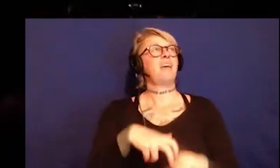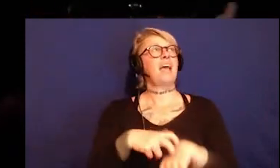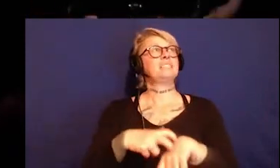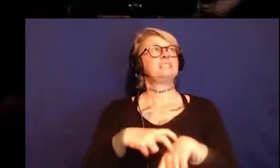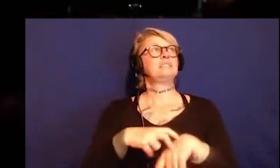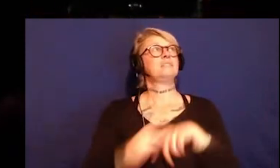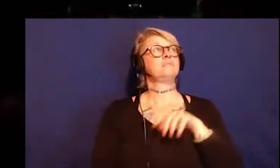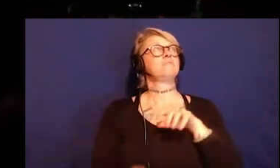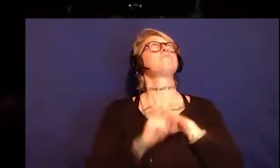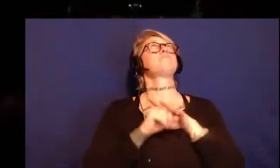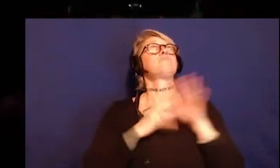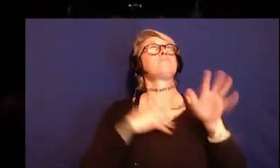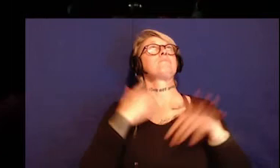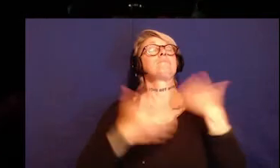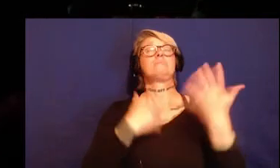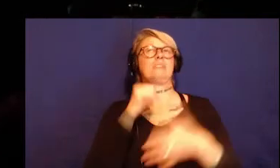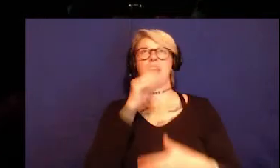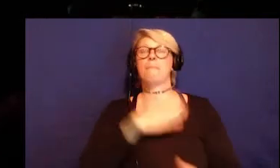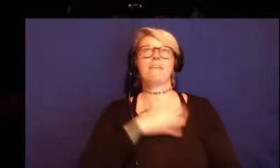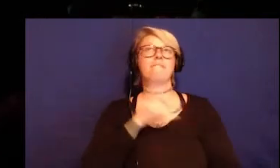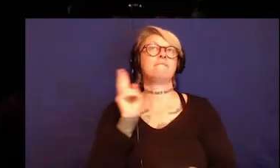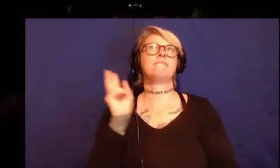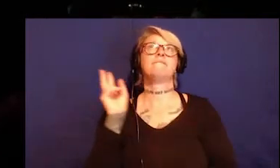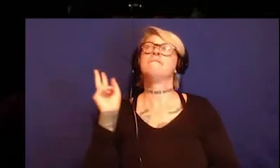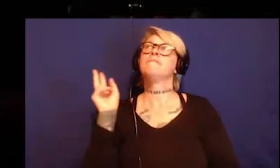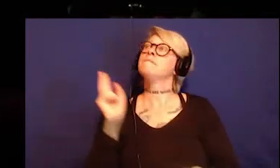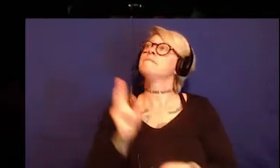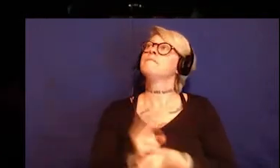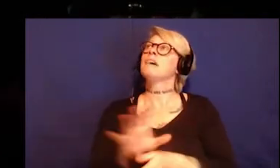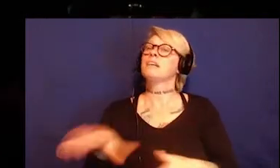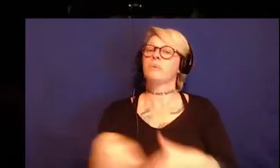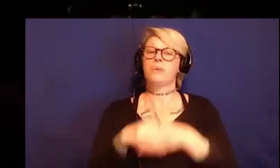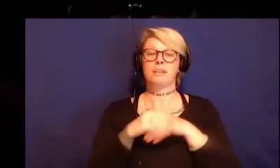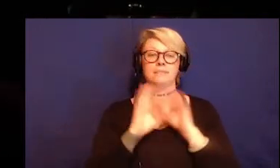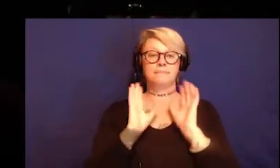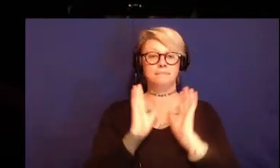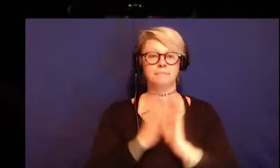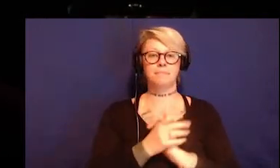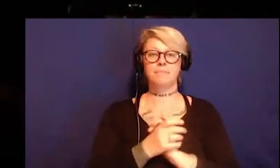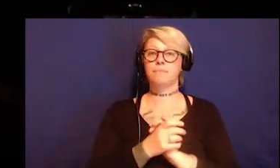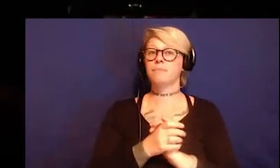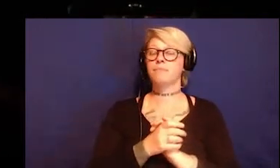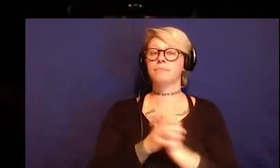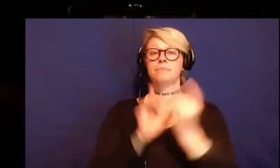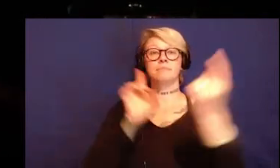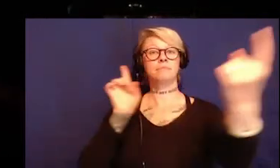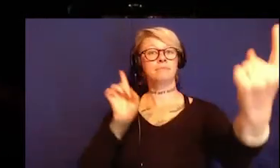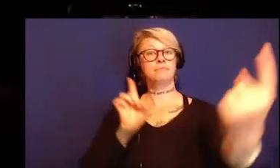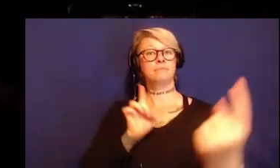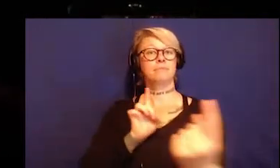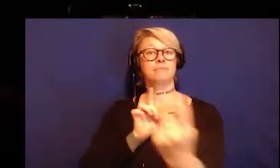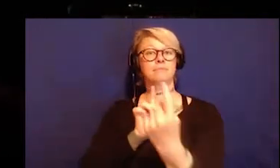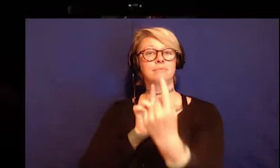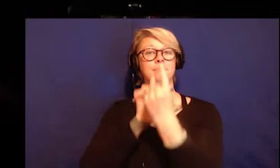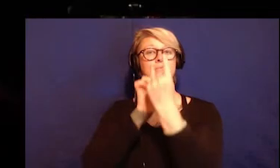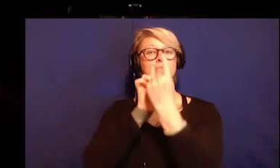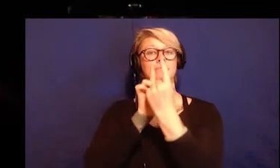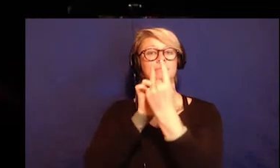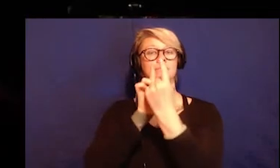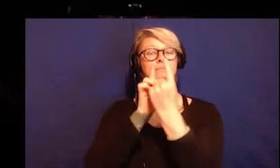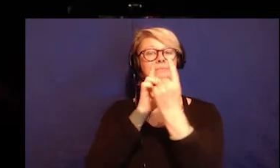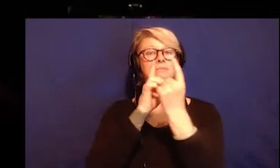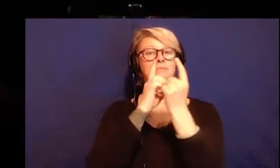even my fucking wedding. The bride is finally in front of her future husband. The camera gently stops in front